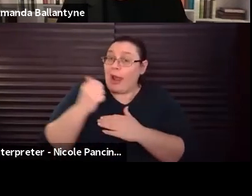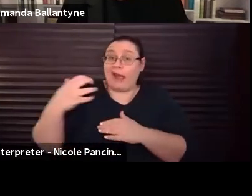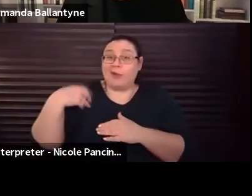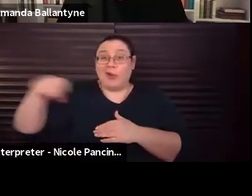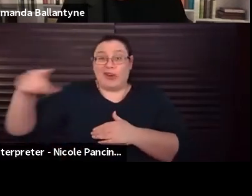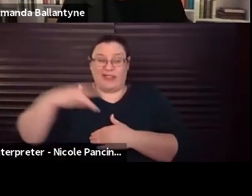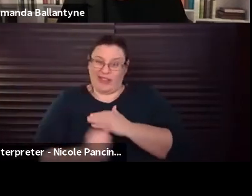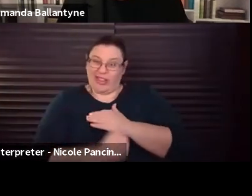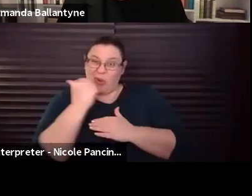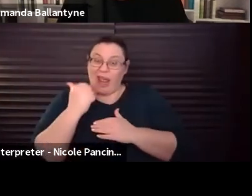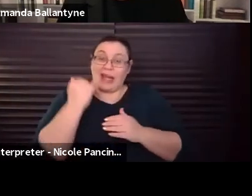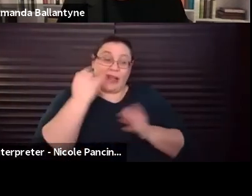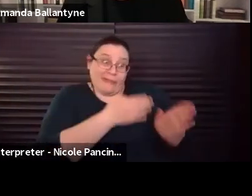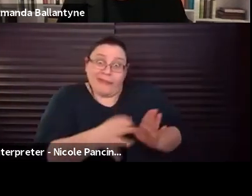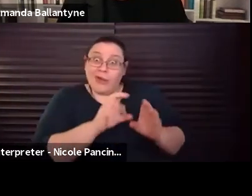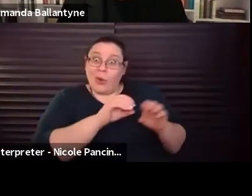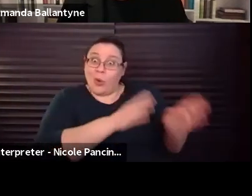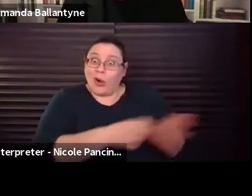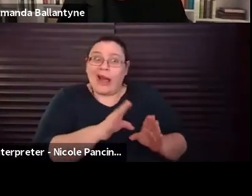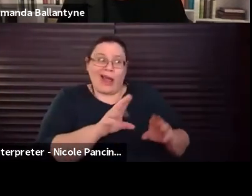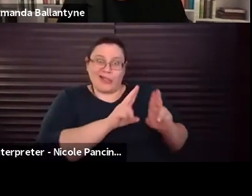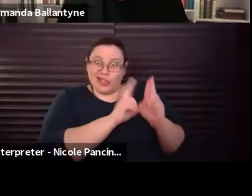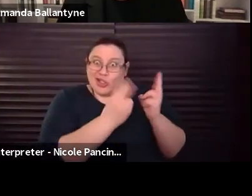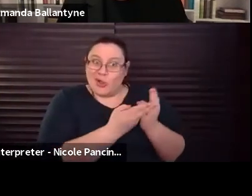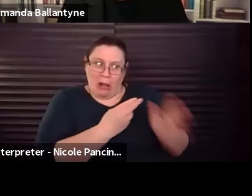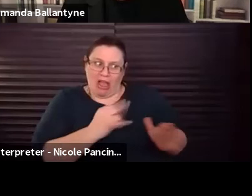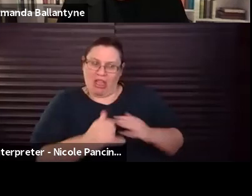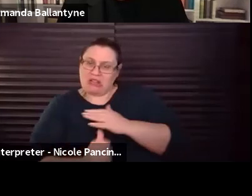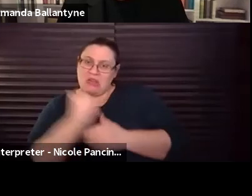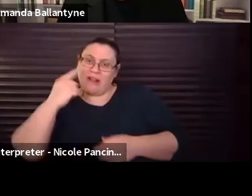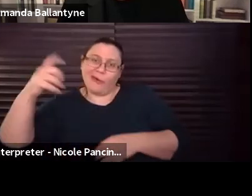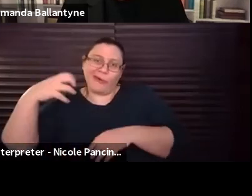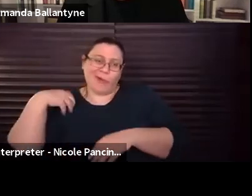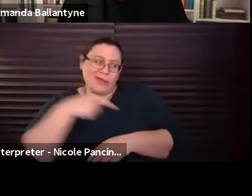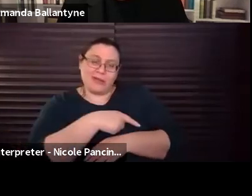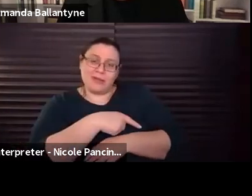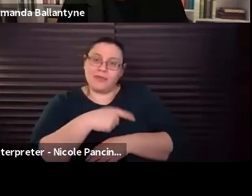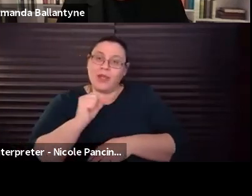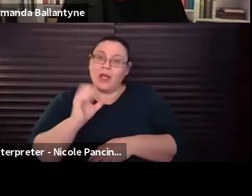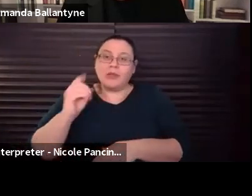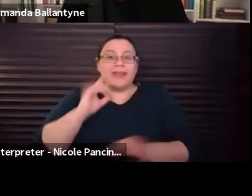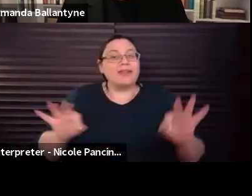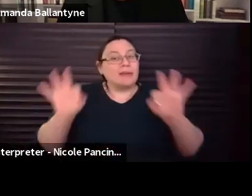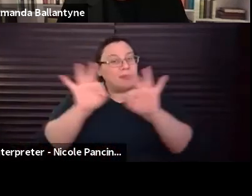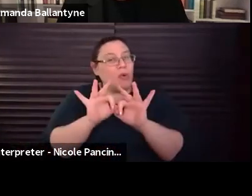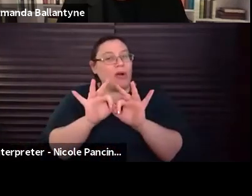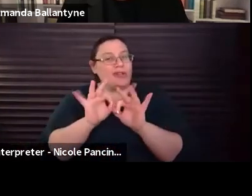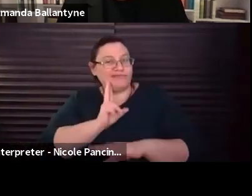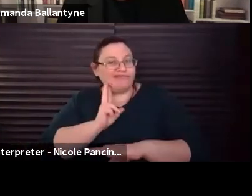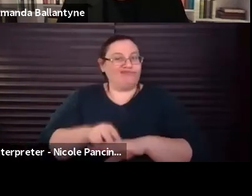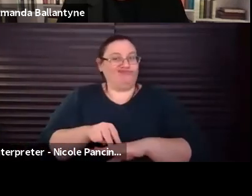is viewed as a threat. Unionization is viewed as a threat. So, I think it's important to take that stand in